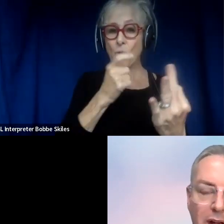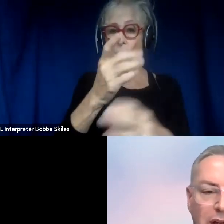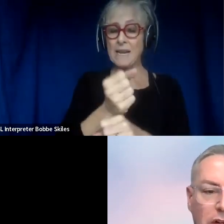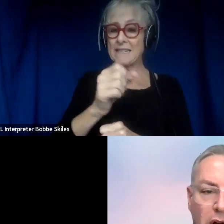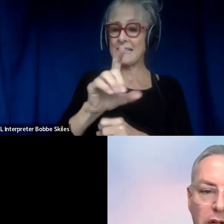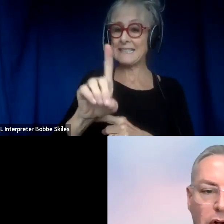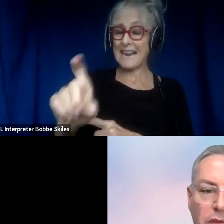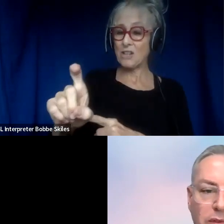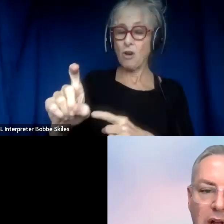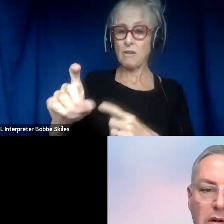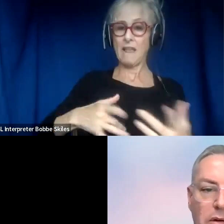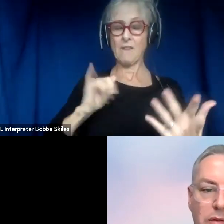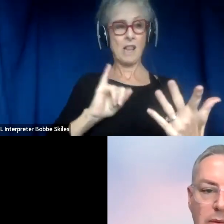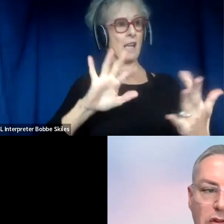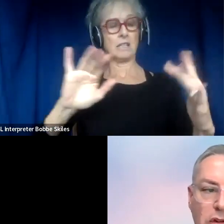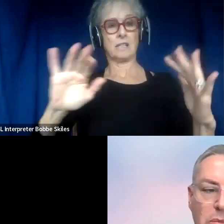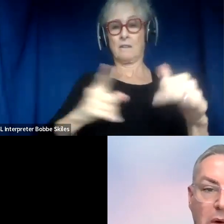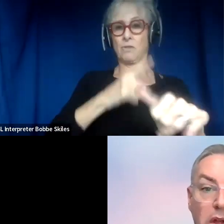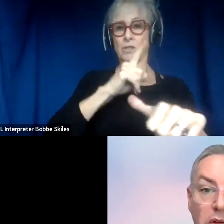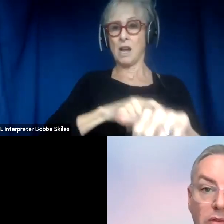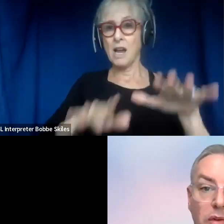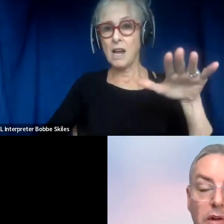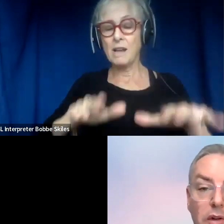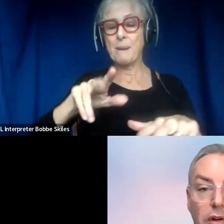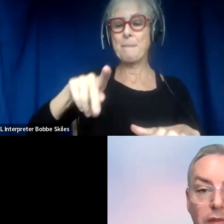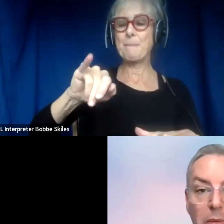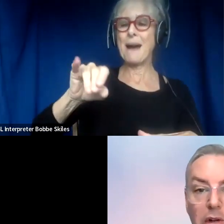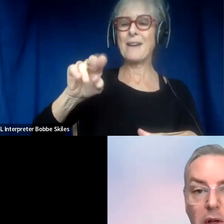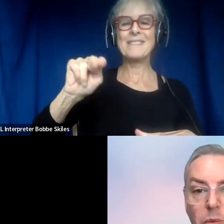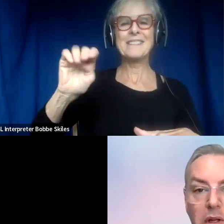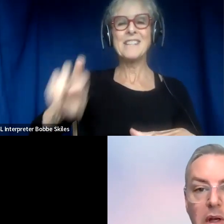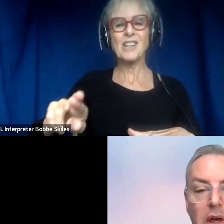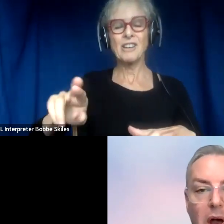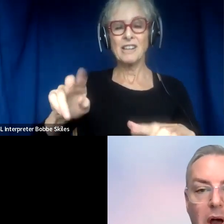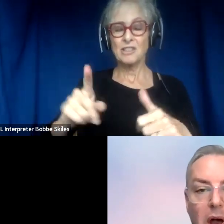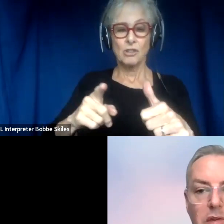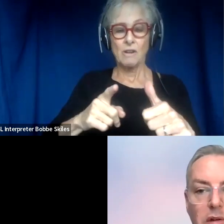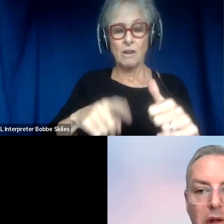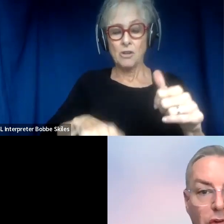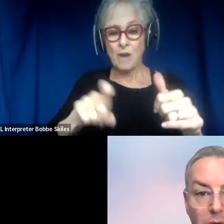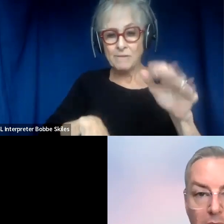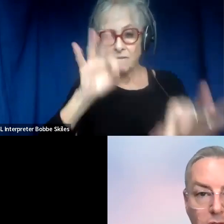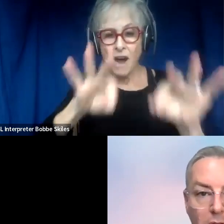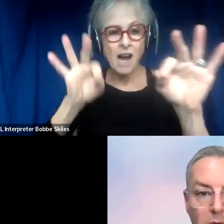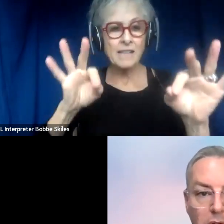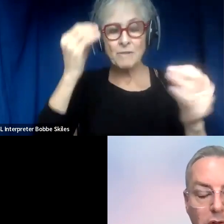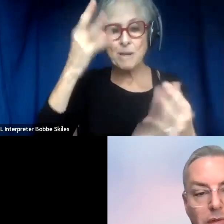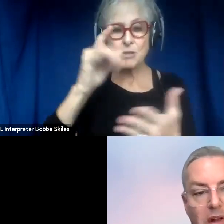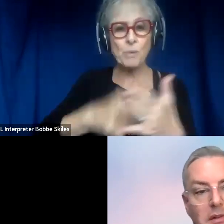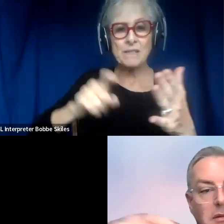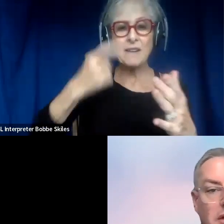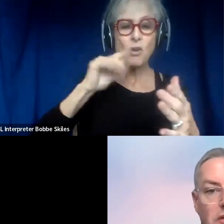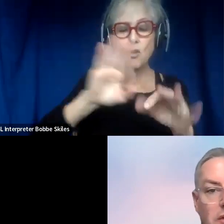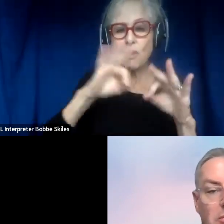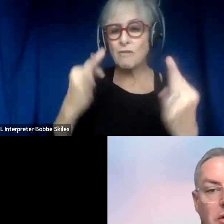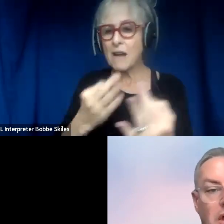pioneer. And you're on your own and finding your own information about what you need for your family, your loved one, until at your own kitchen table, until you'll